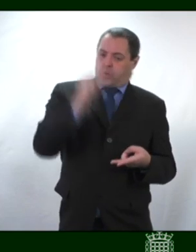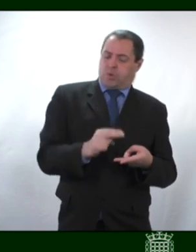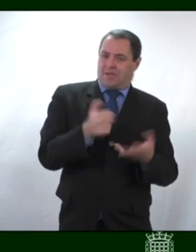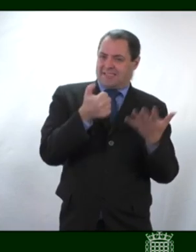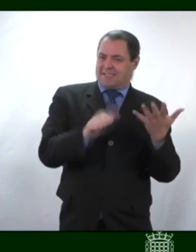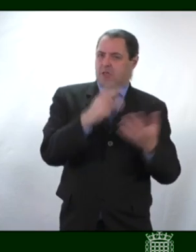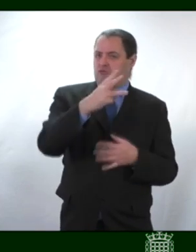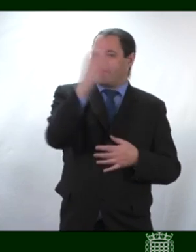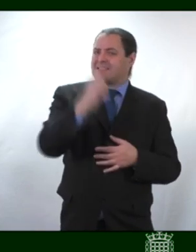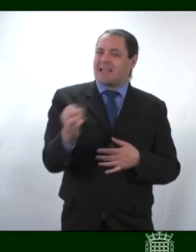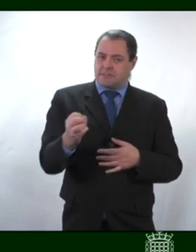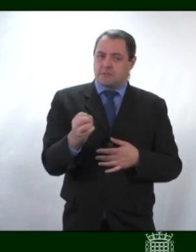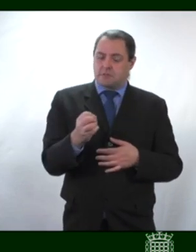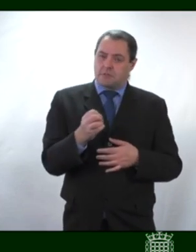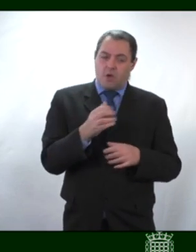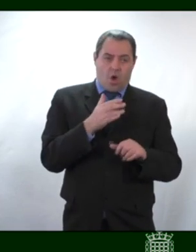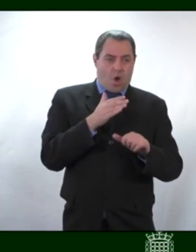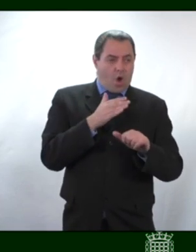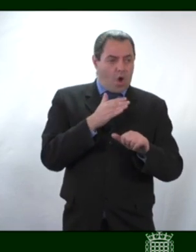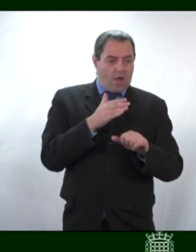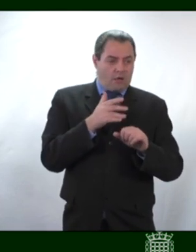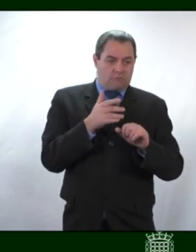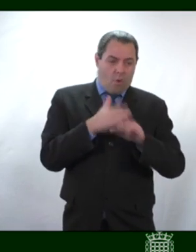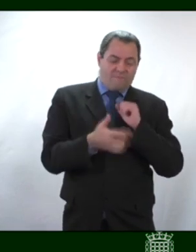treatment, those waiting over 104 days.